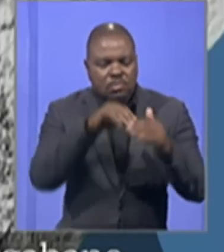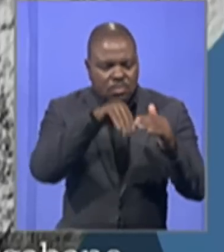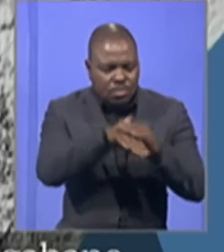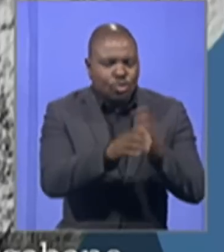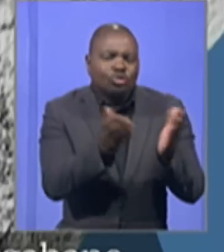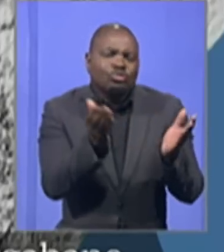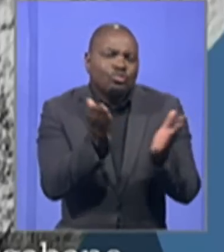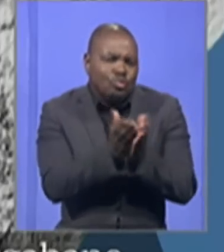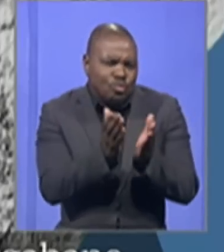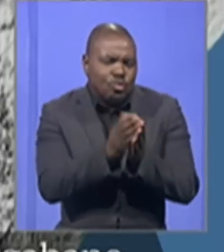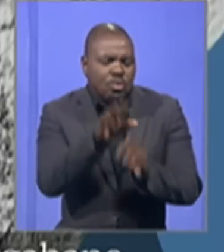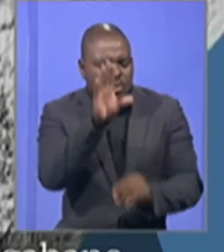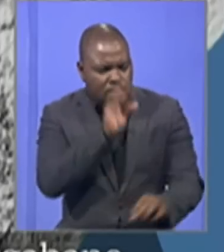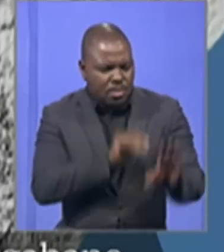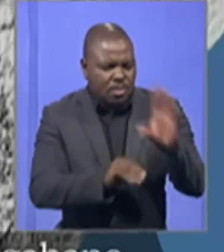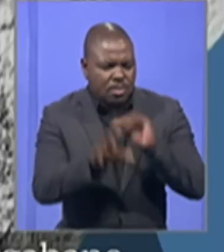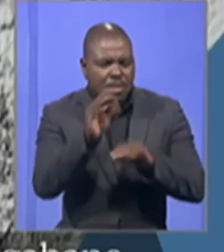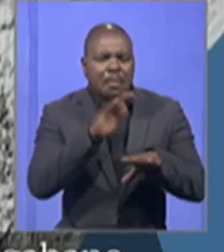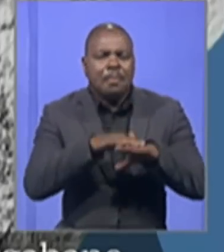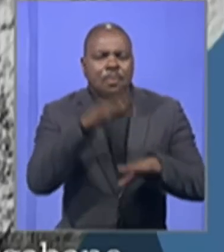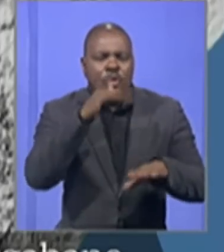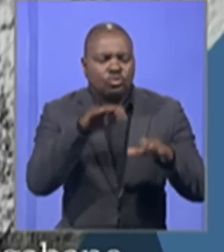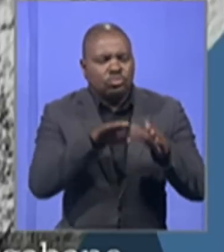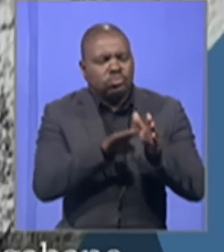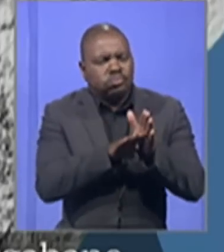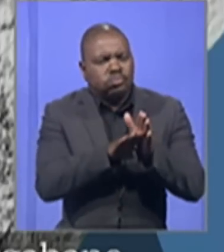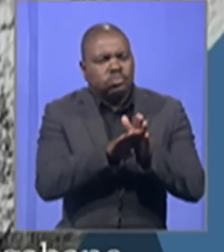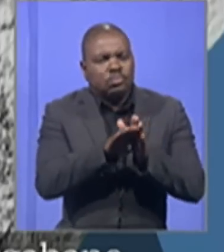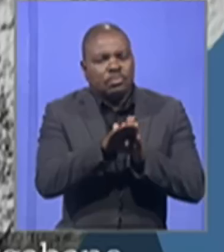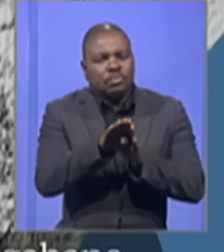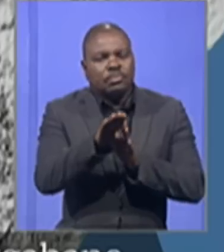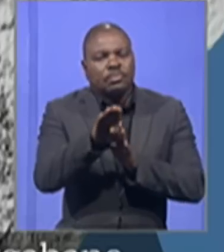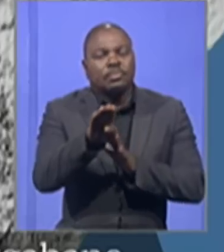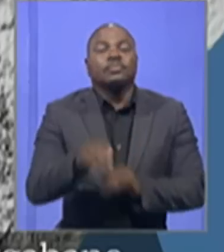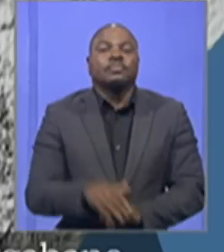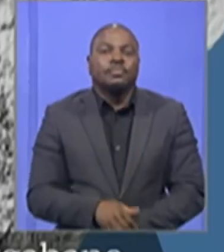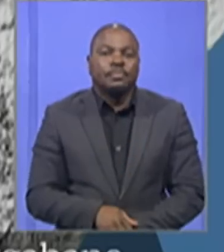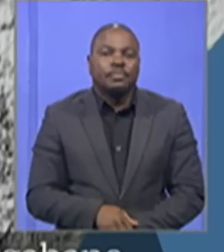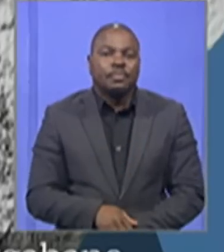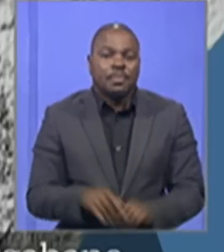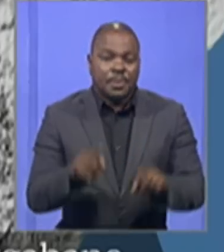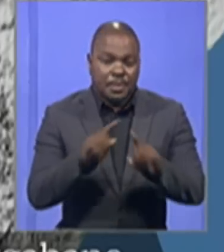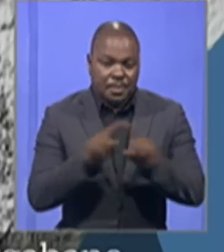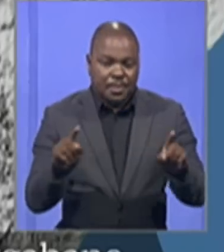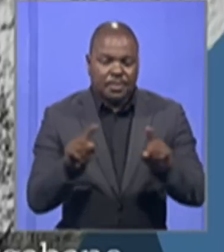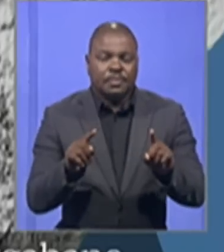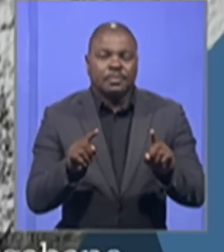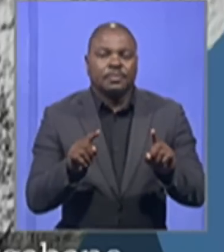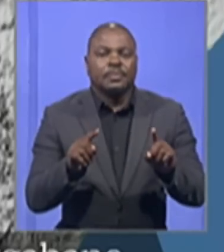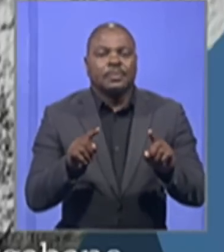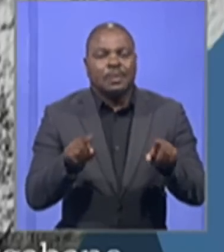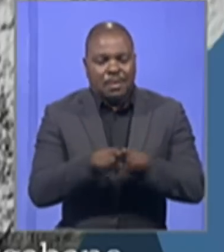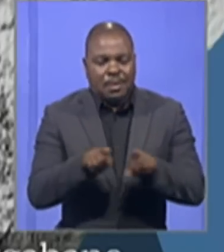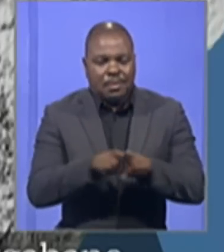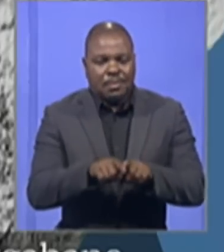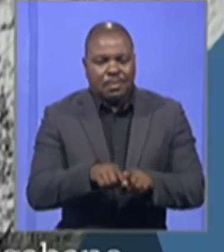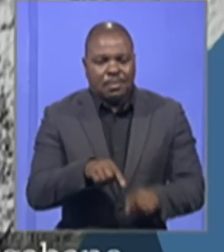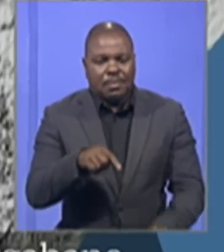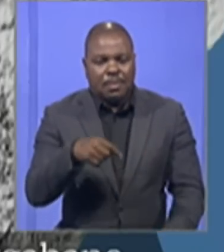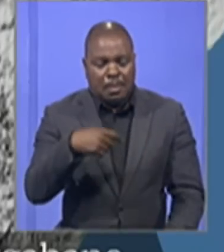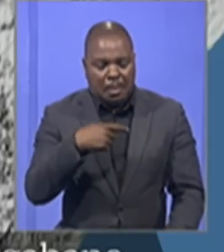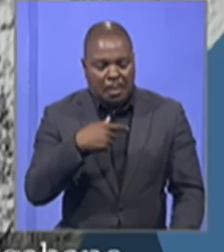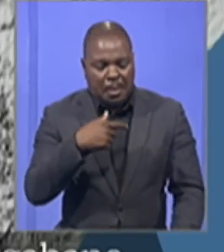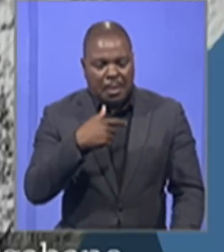ithuta tse ngata ka yona ho ihodisa fela re phetha thomo re